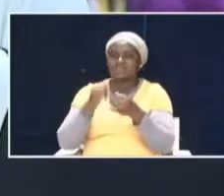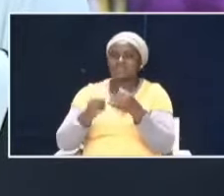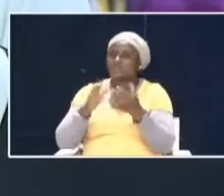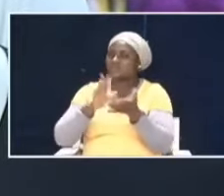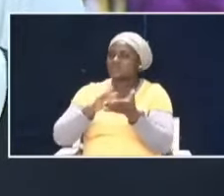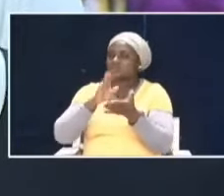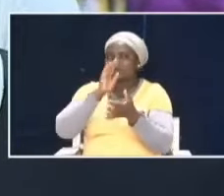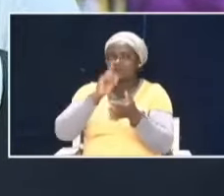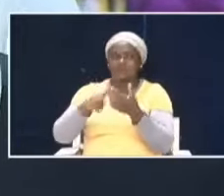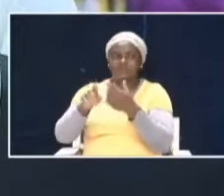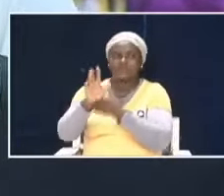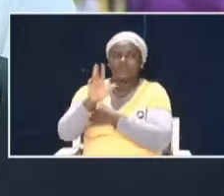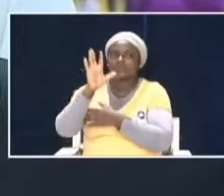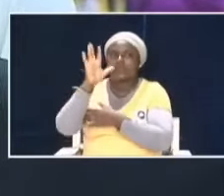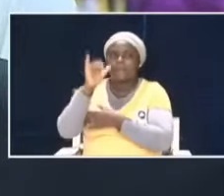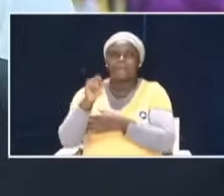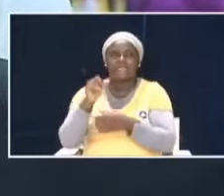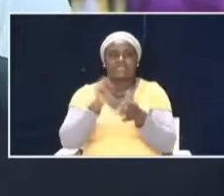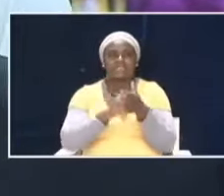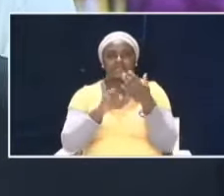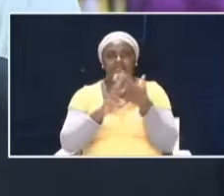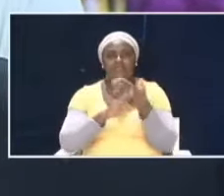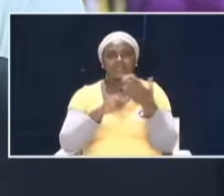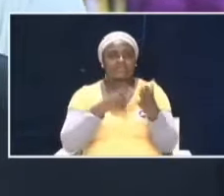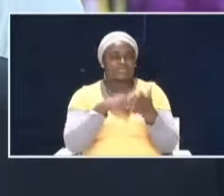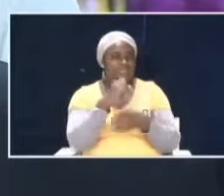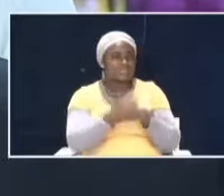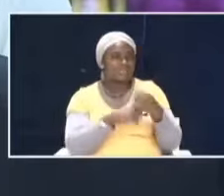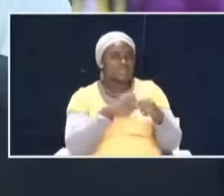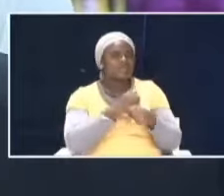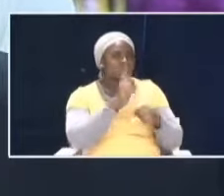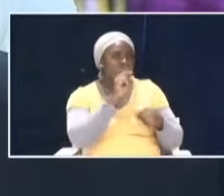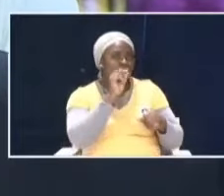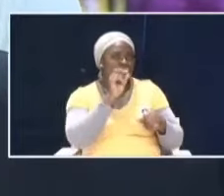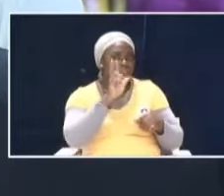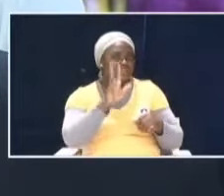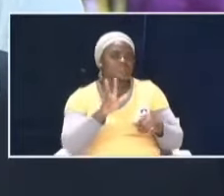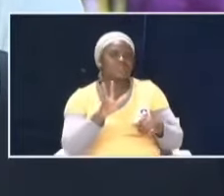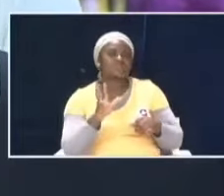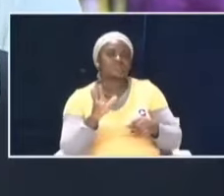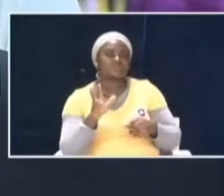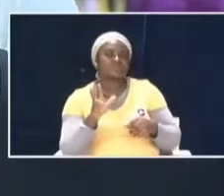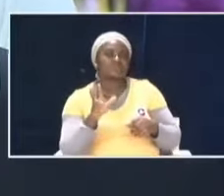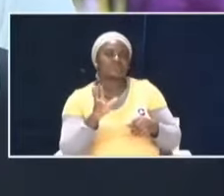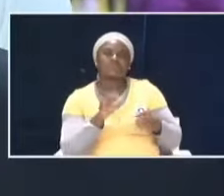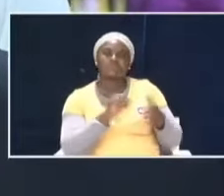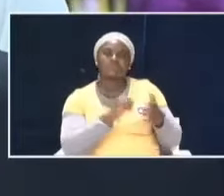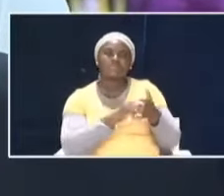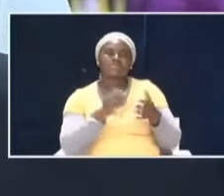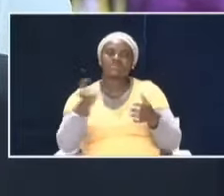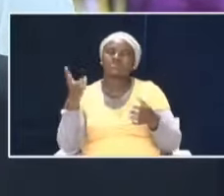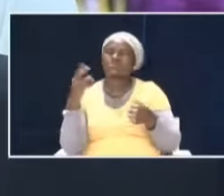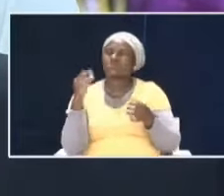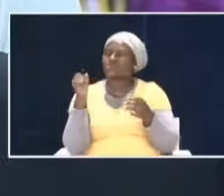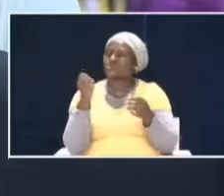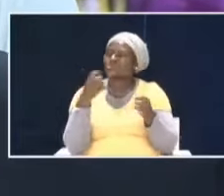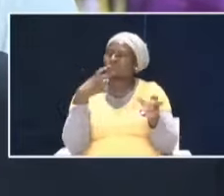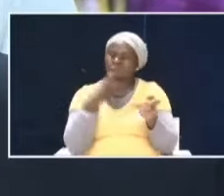God, by September this year, 2023, it was so intense,